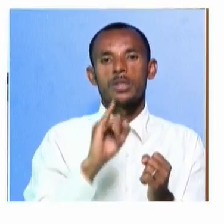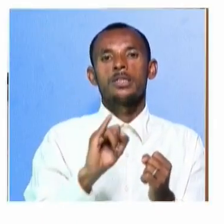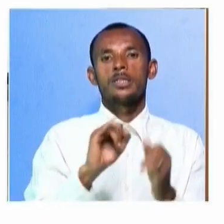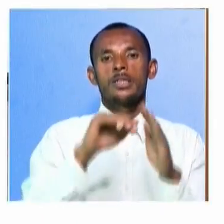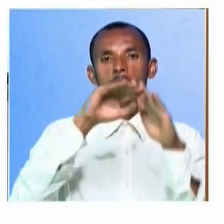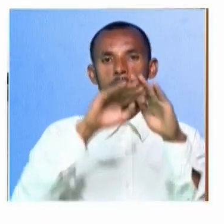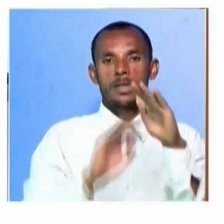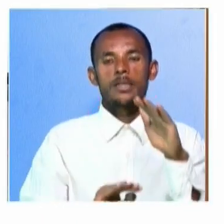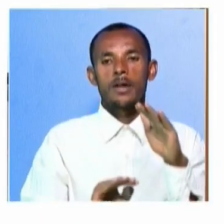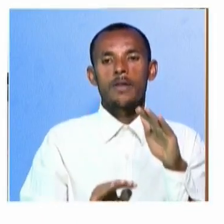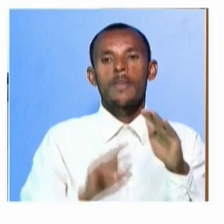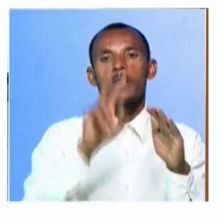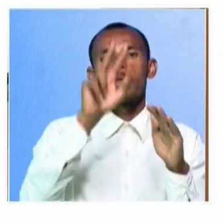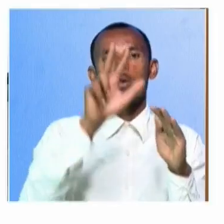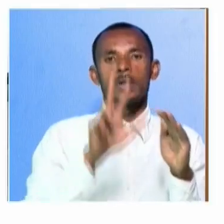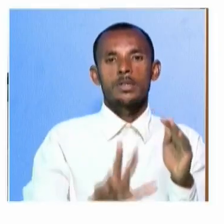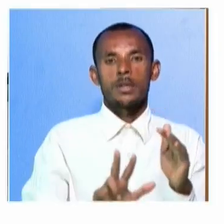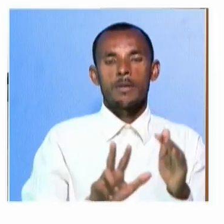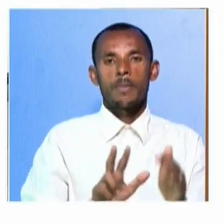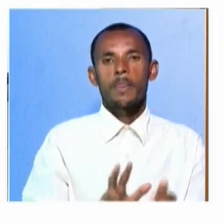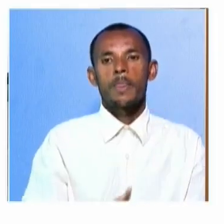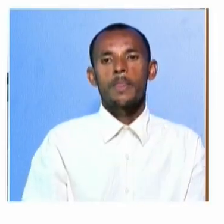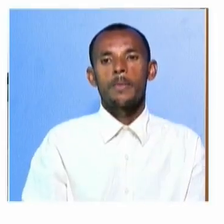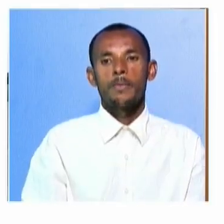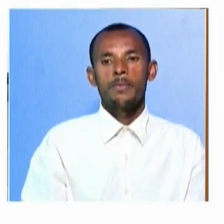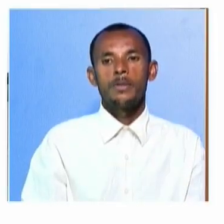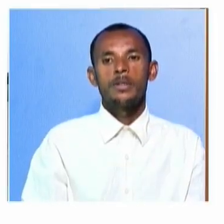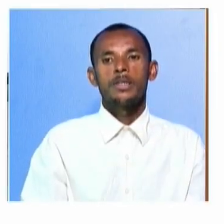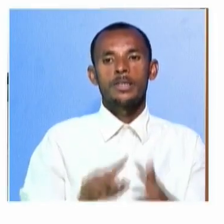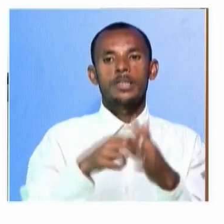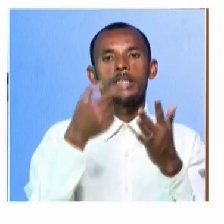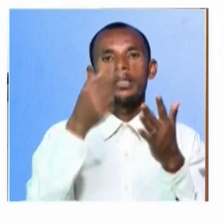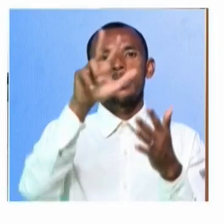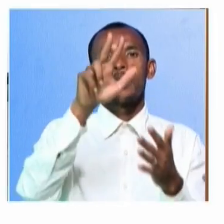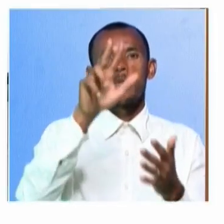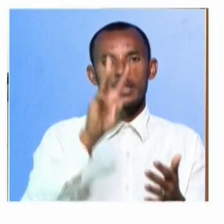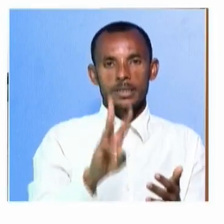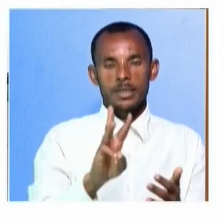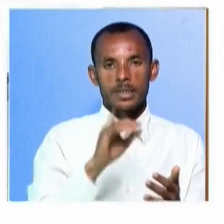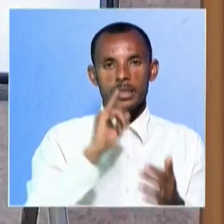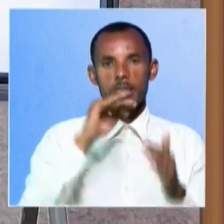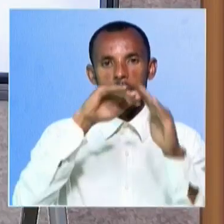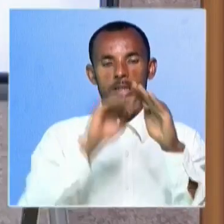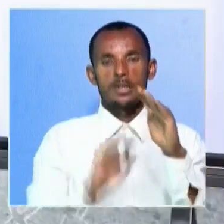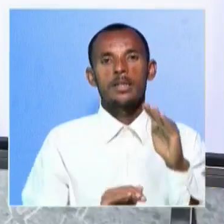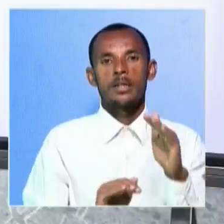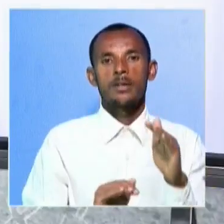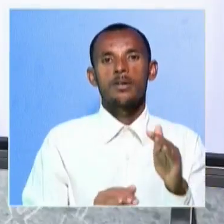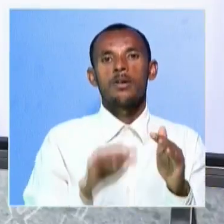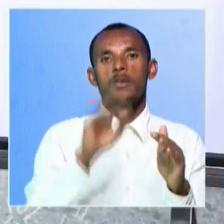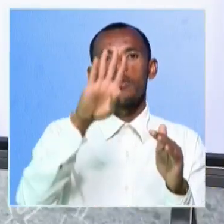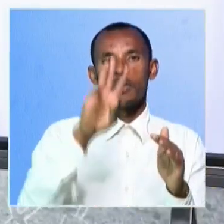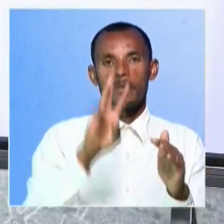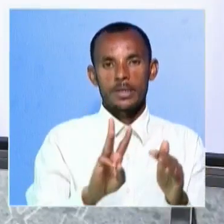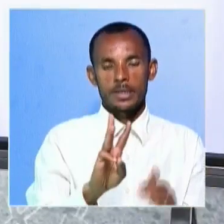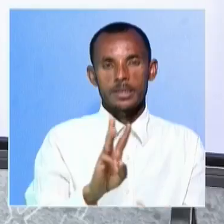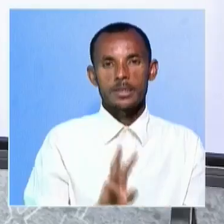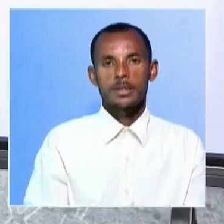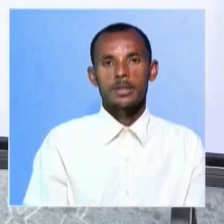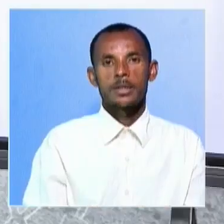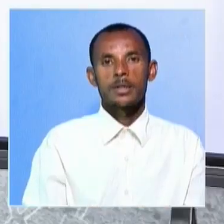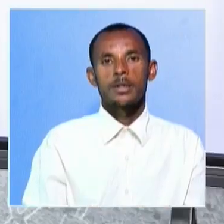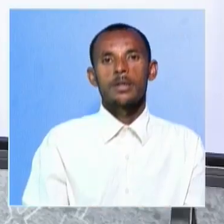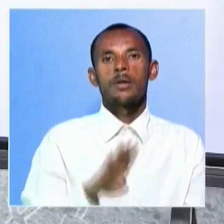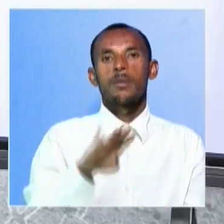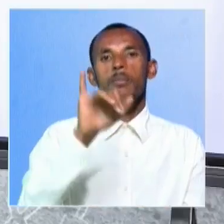less than 2 over 3. Okay? Since 3 over 6 is less than 4 over 6,